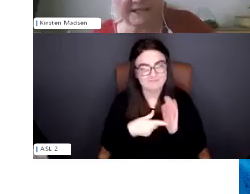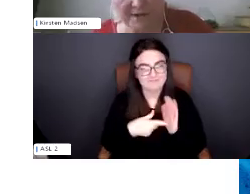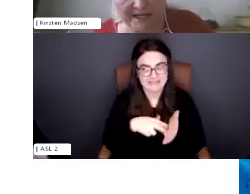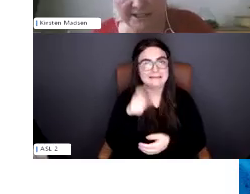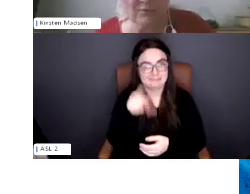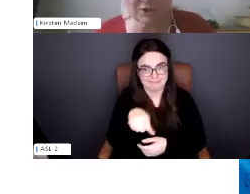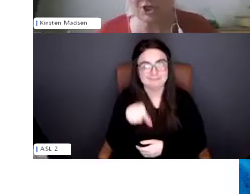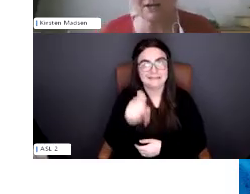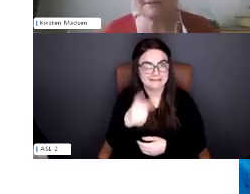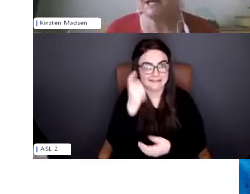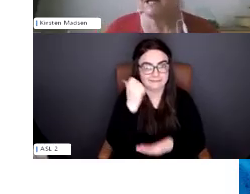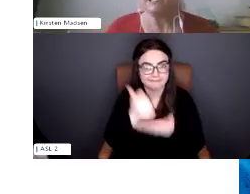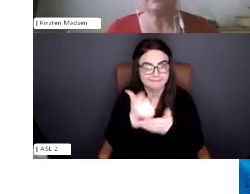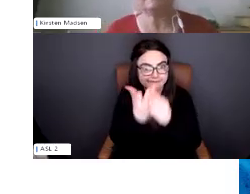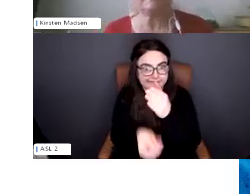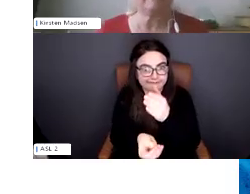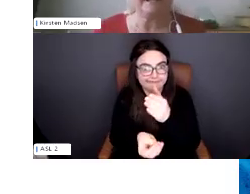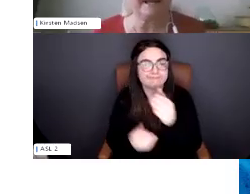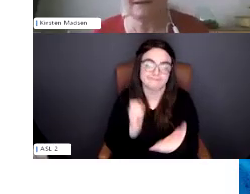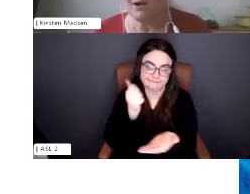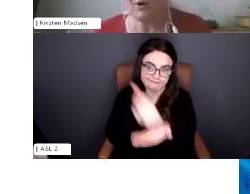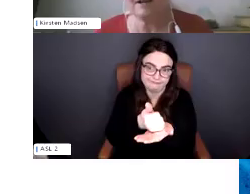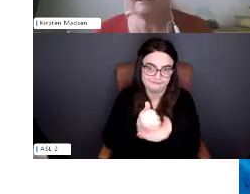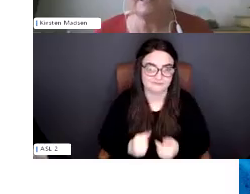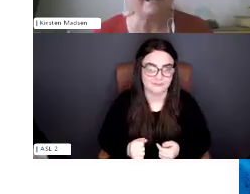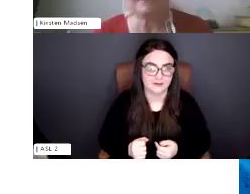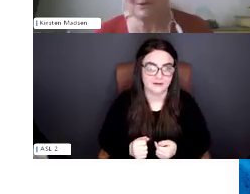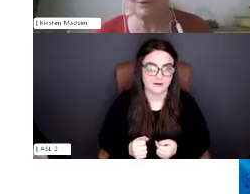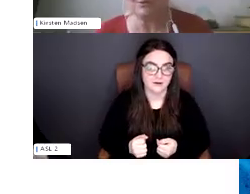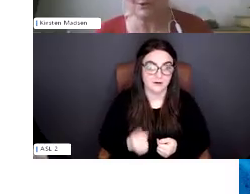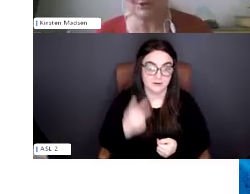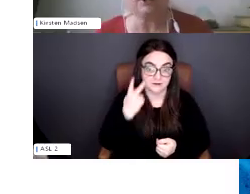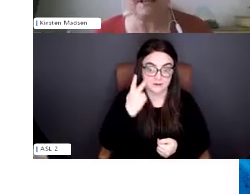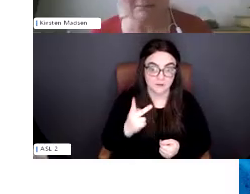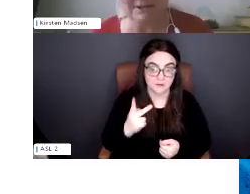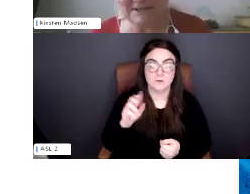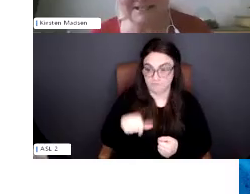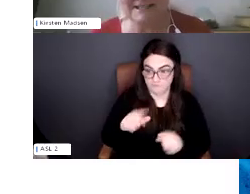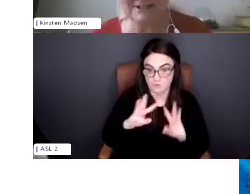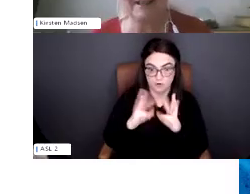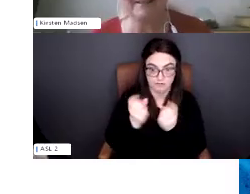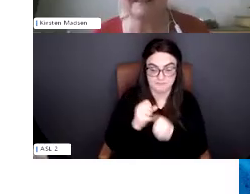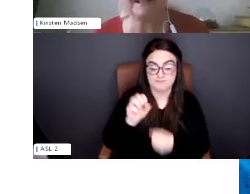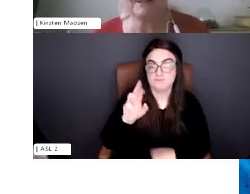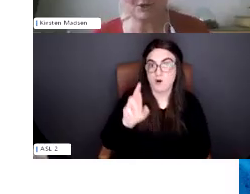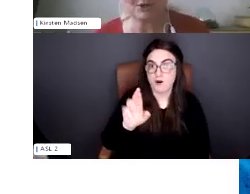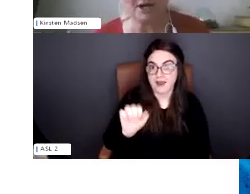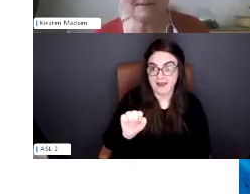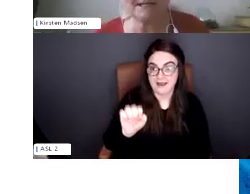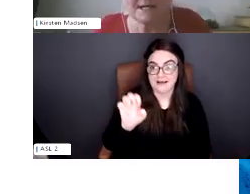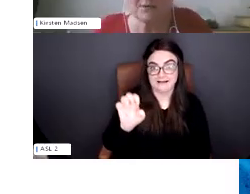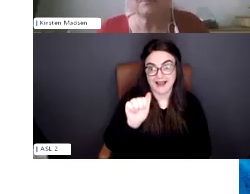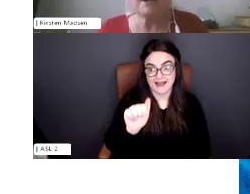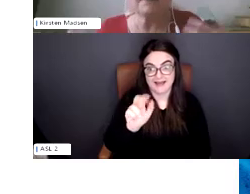full-day interactive workshops. I got to say, Rayanne was an absolute superstar in helping with in these